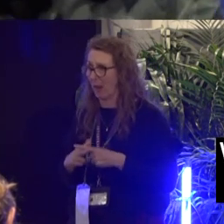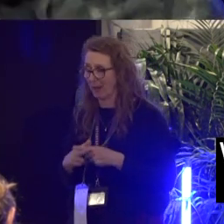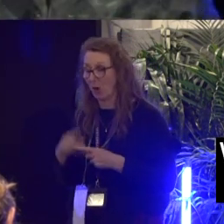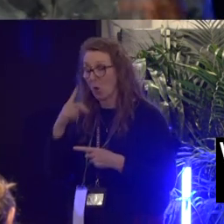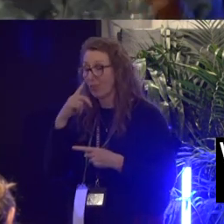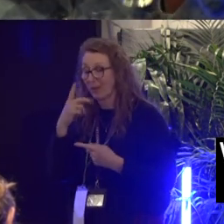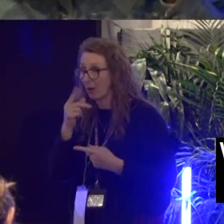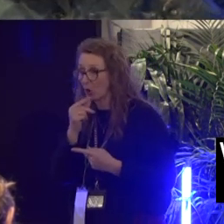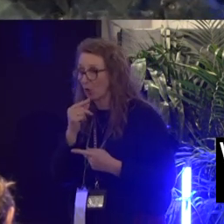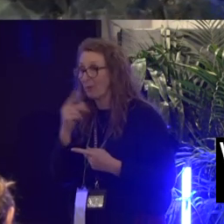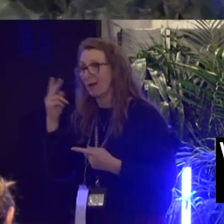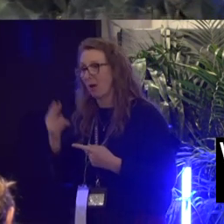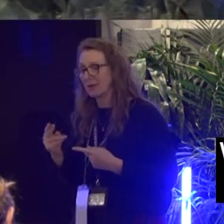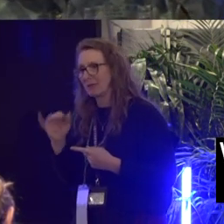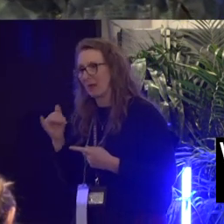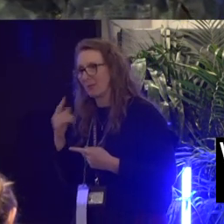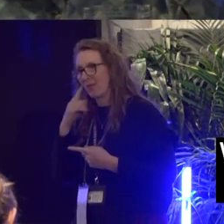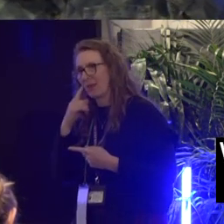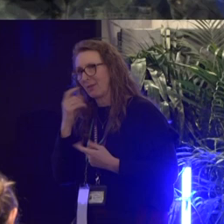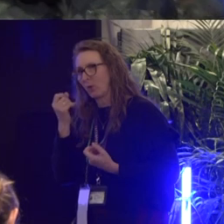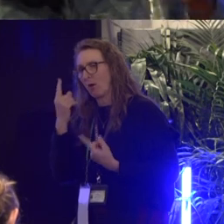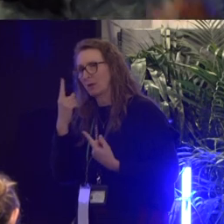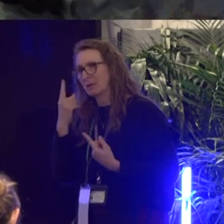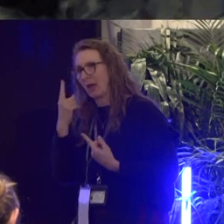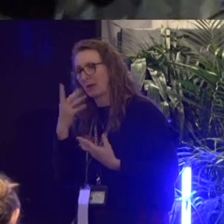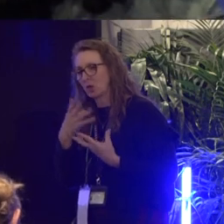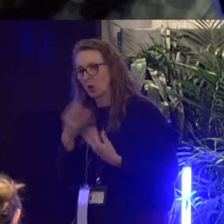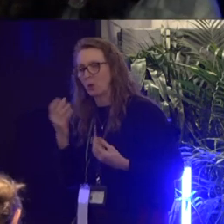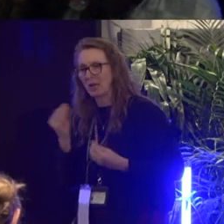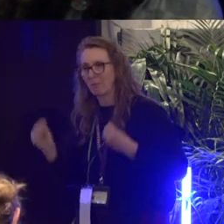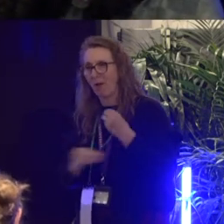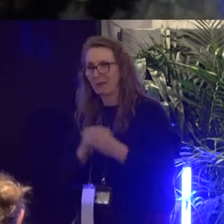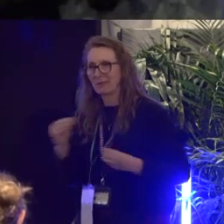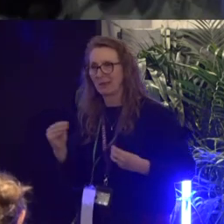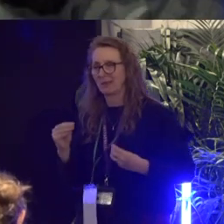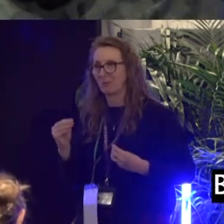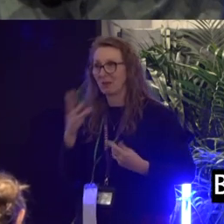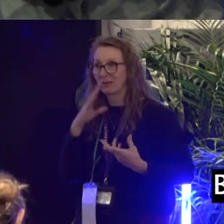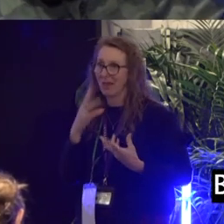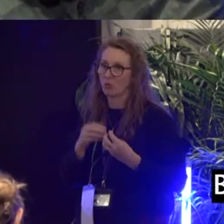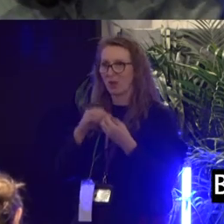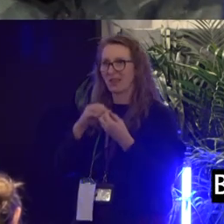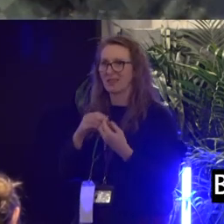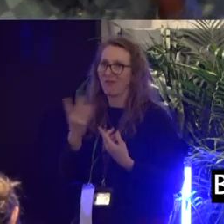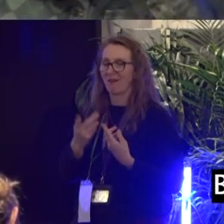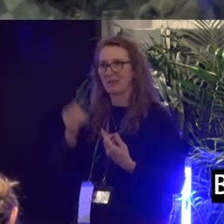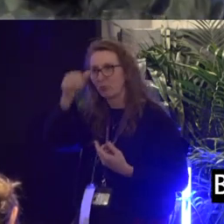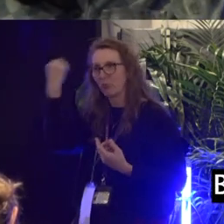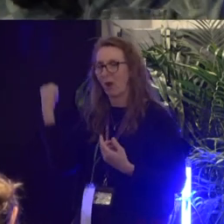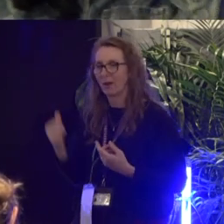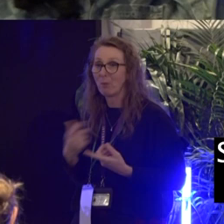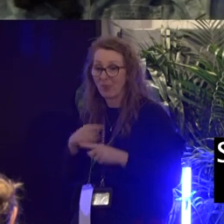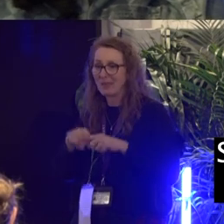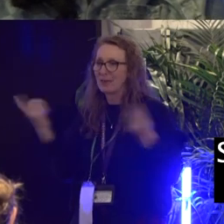could. Whereas an artist might think they can understand distribution and marketing because they are bright people and creative, but these are different